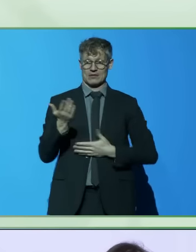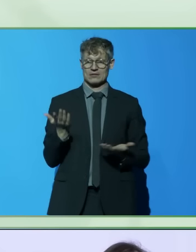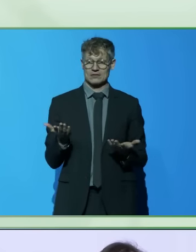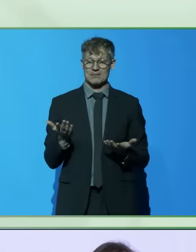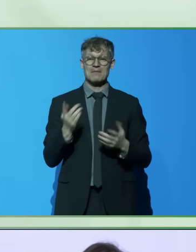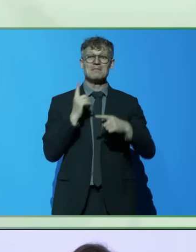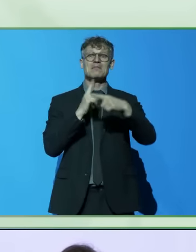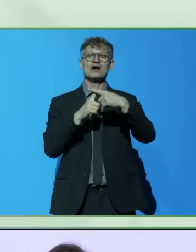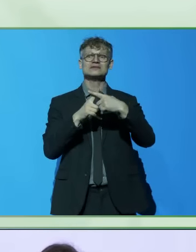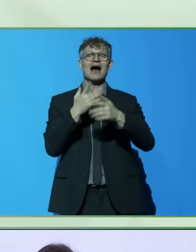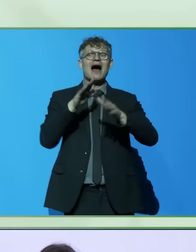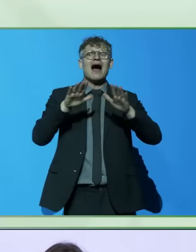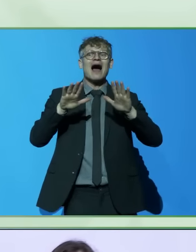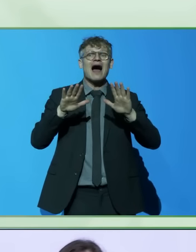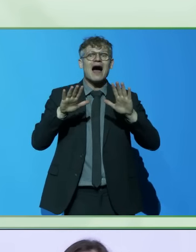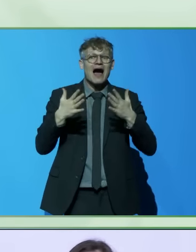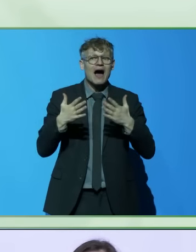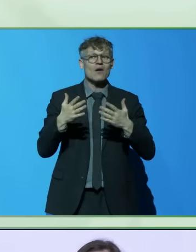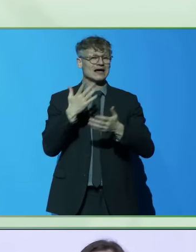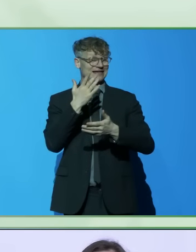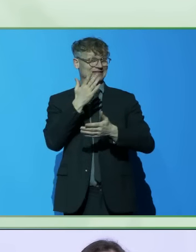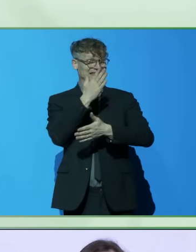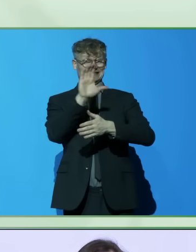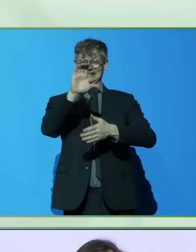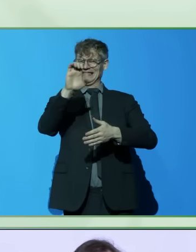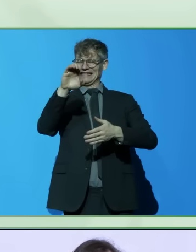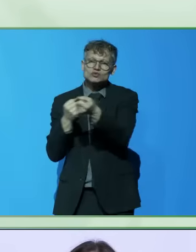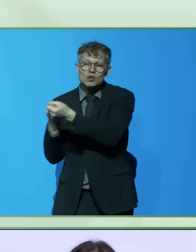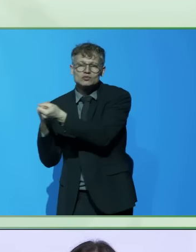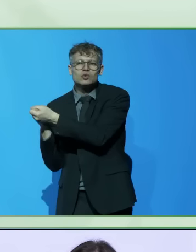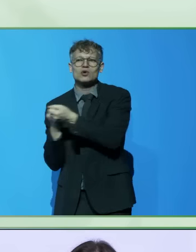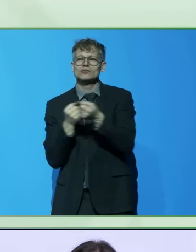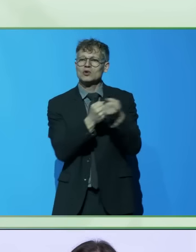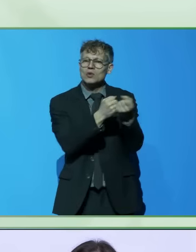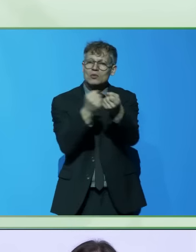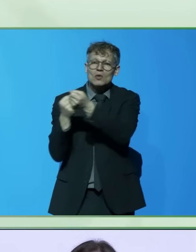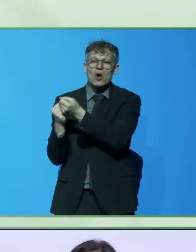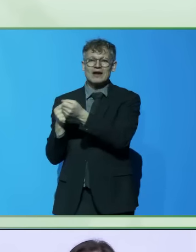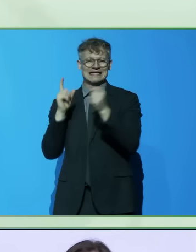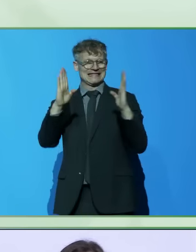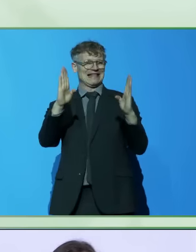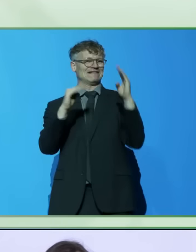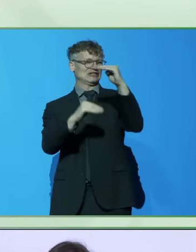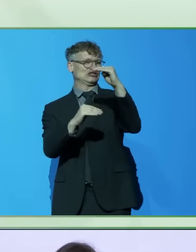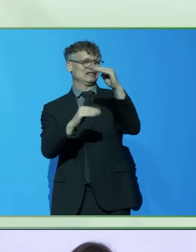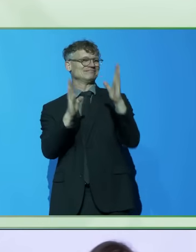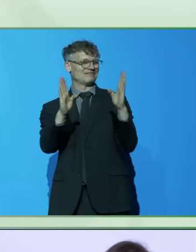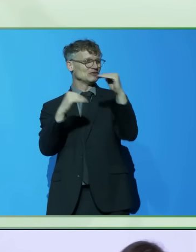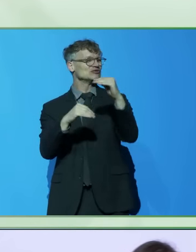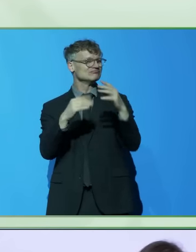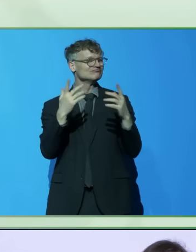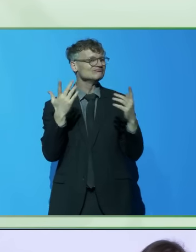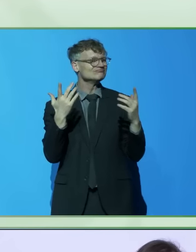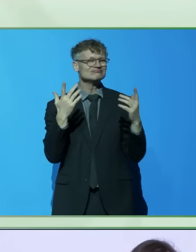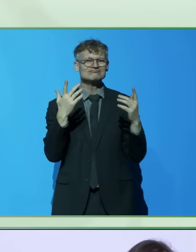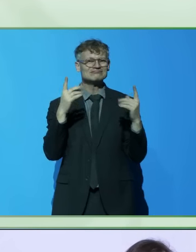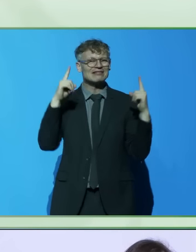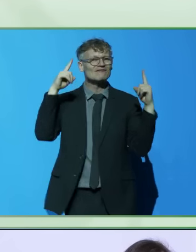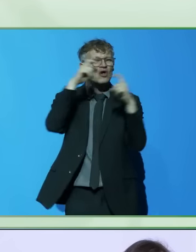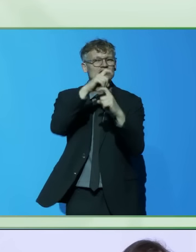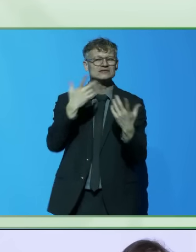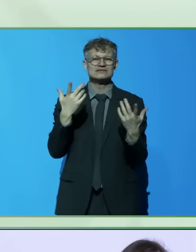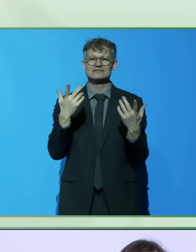is in supporting the employment of disabled people, is that the definition of disabled? But what about if you get promoted and move to